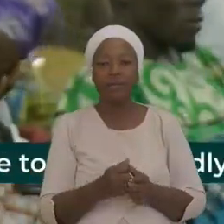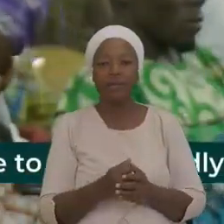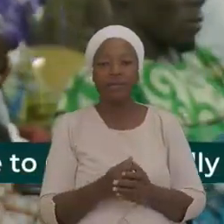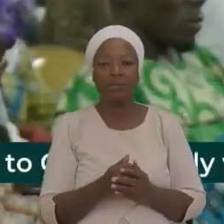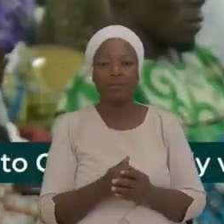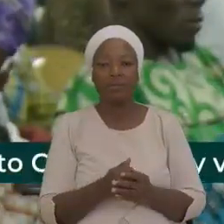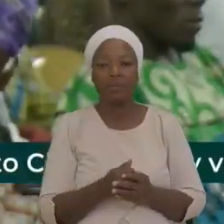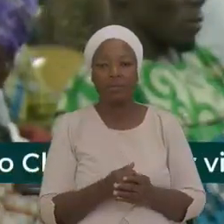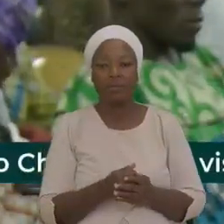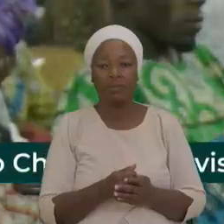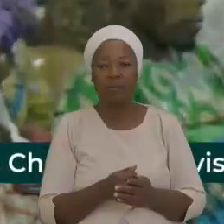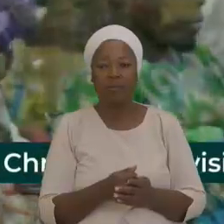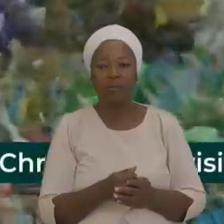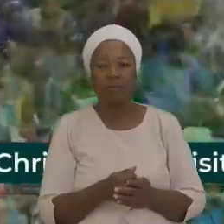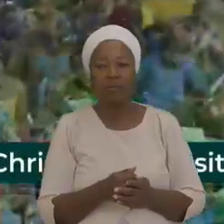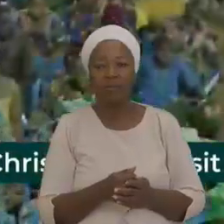Please hurry up.